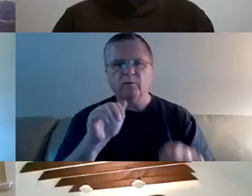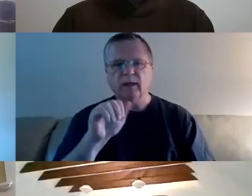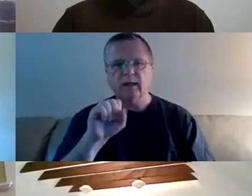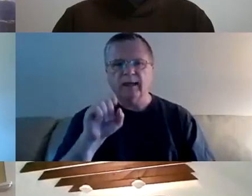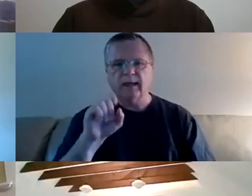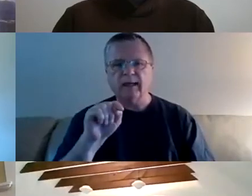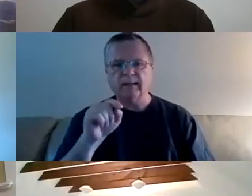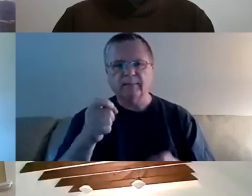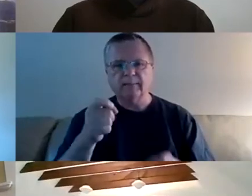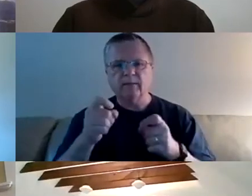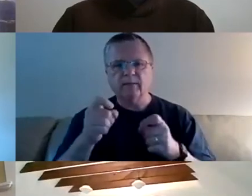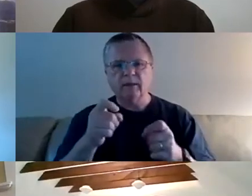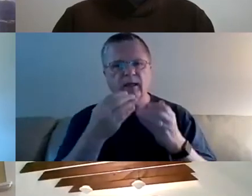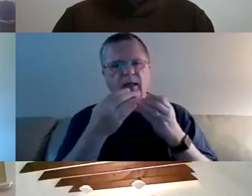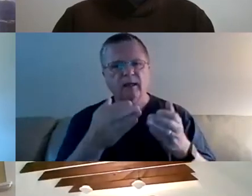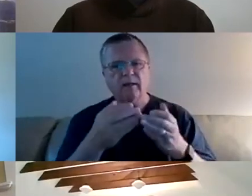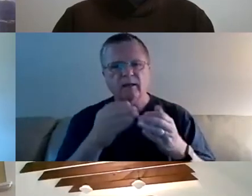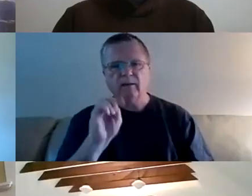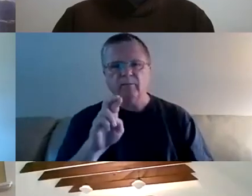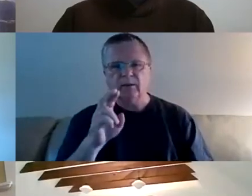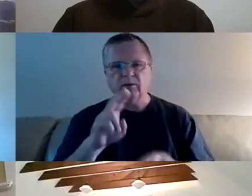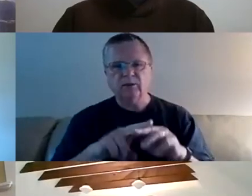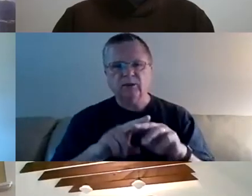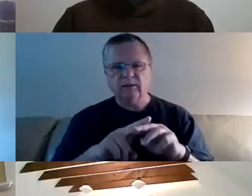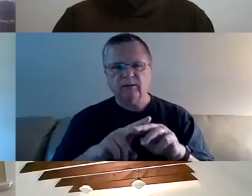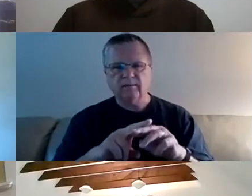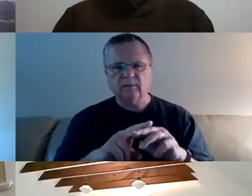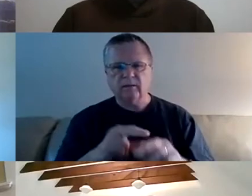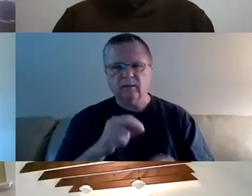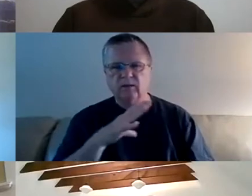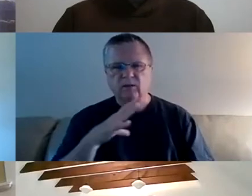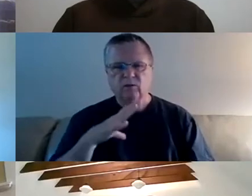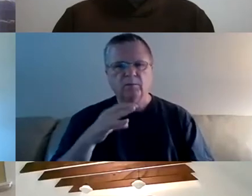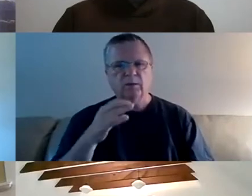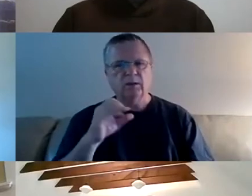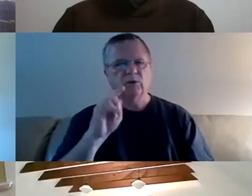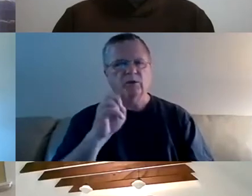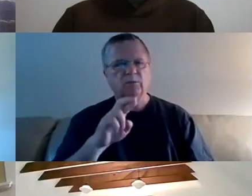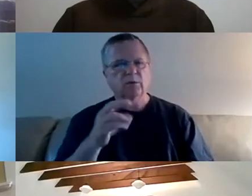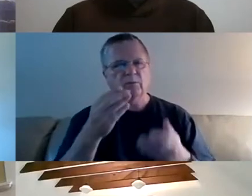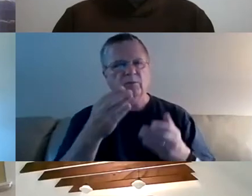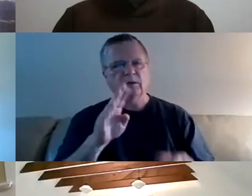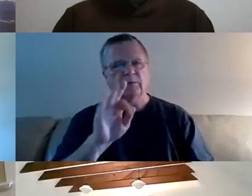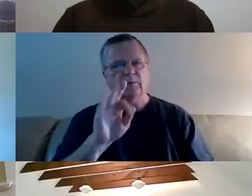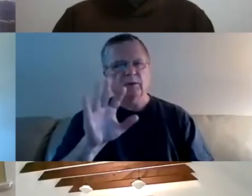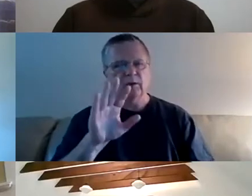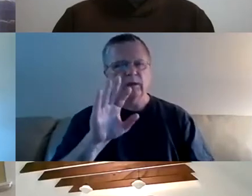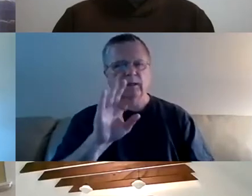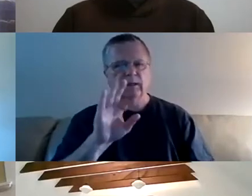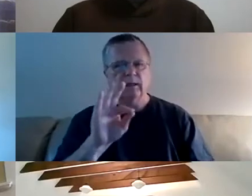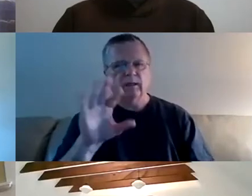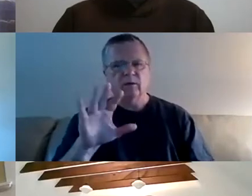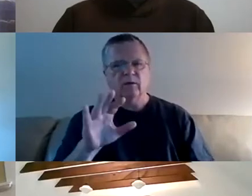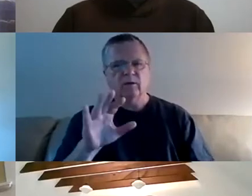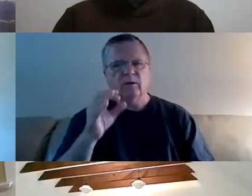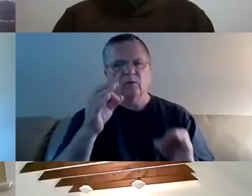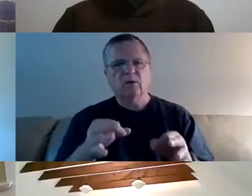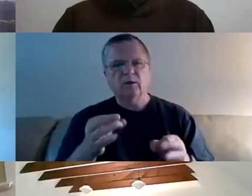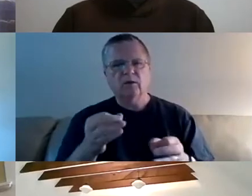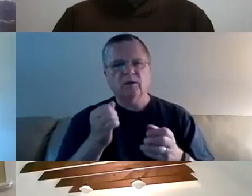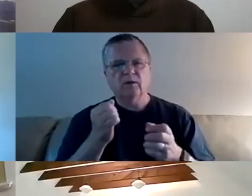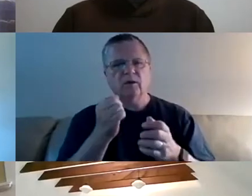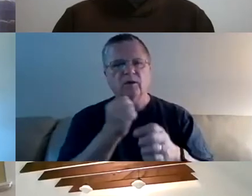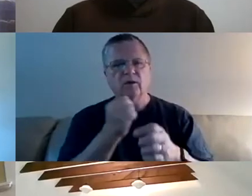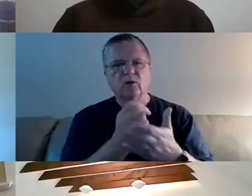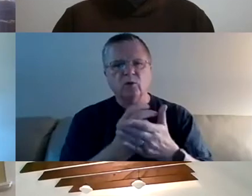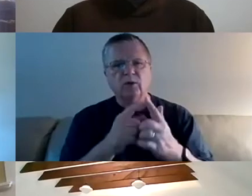Chair. Thank you. Councilwoman Strasburger presents Bill Number 993, resolution authorizing the mayor and the